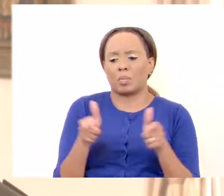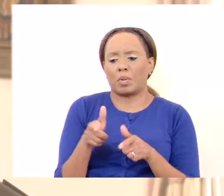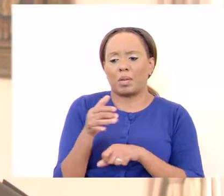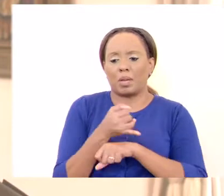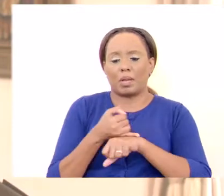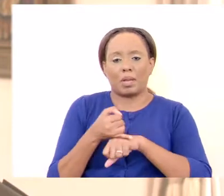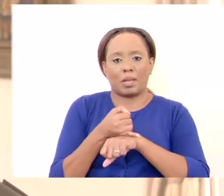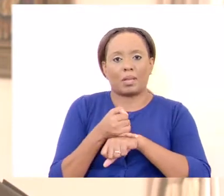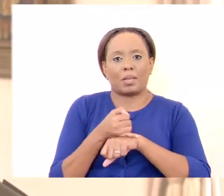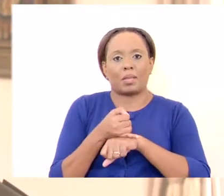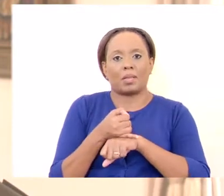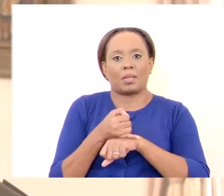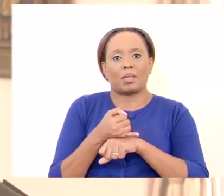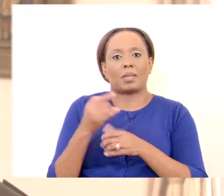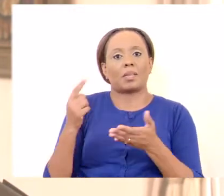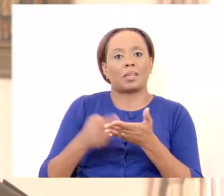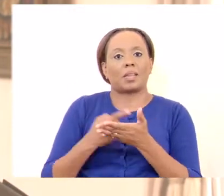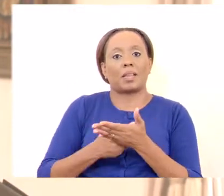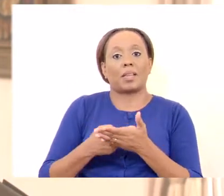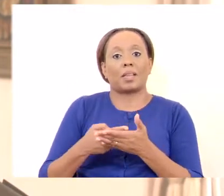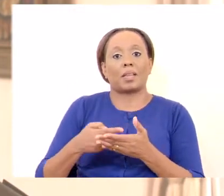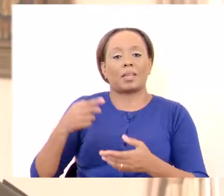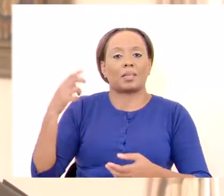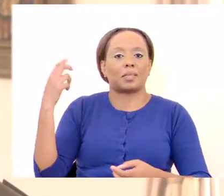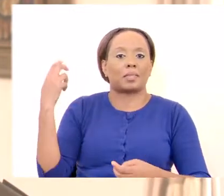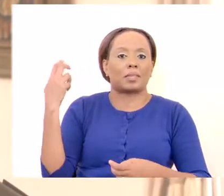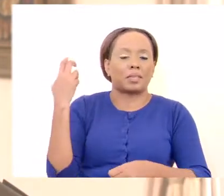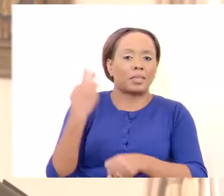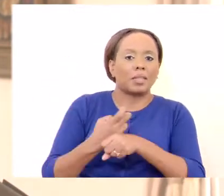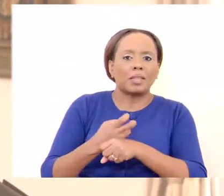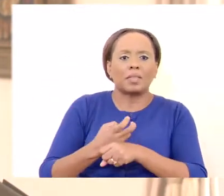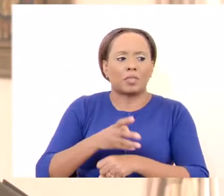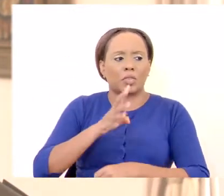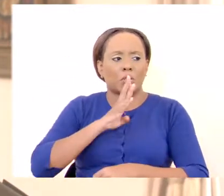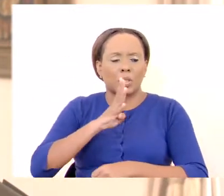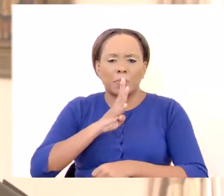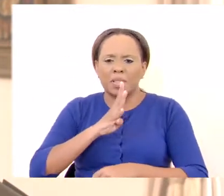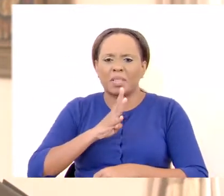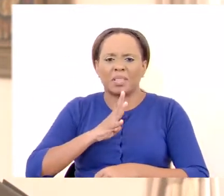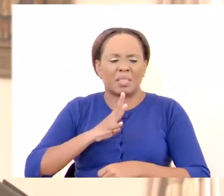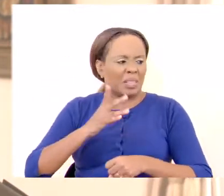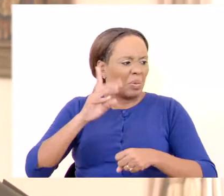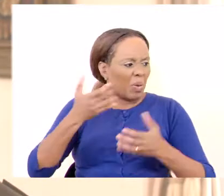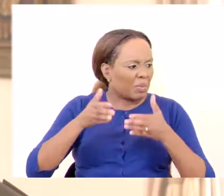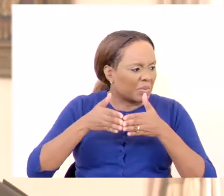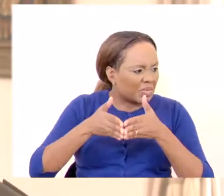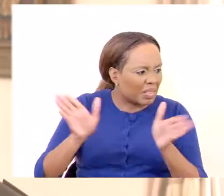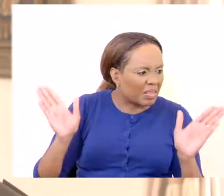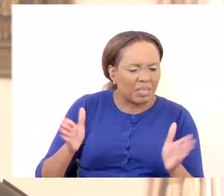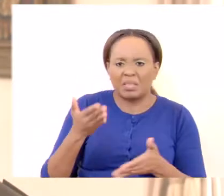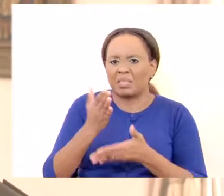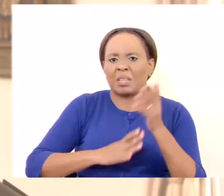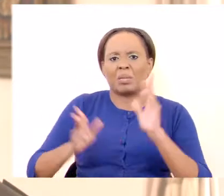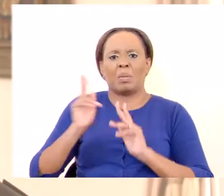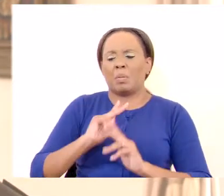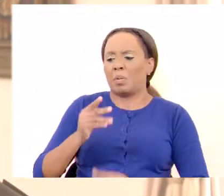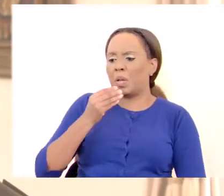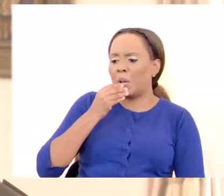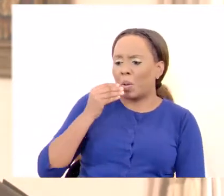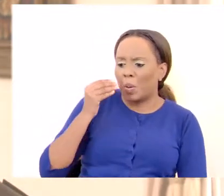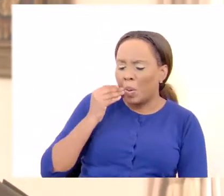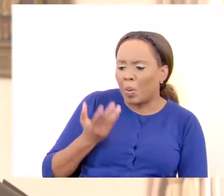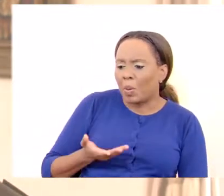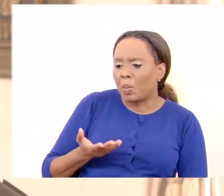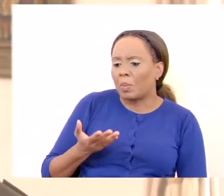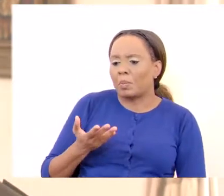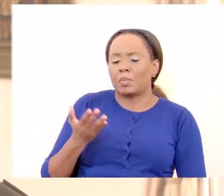in generalities without the armchair detectives who are at home on pause making connections that